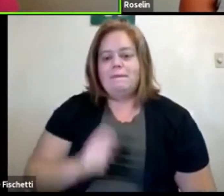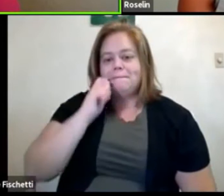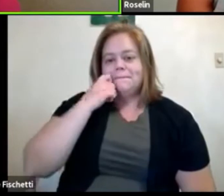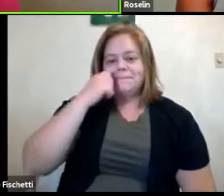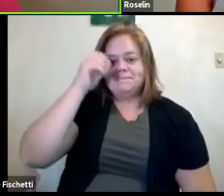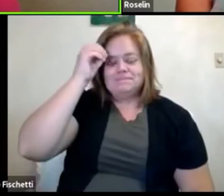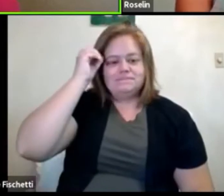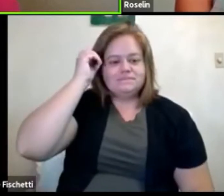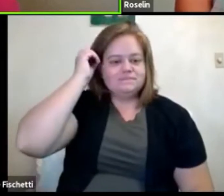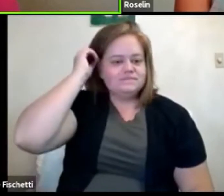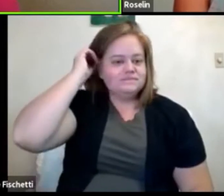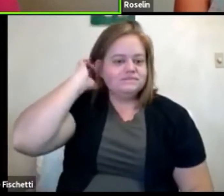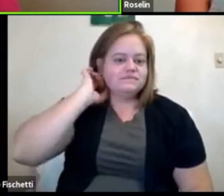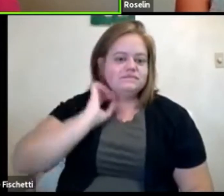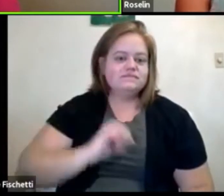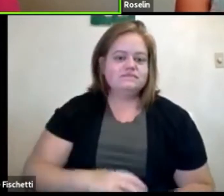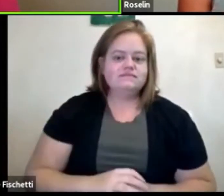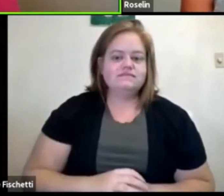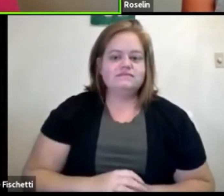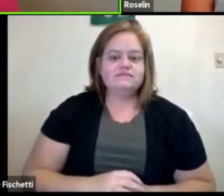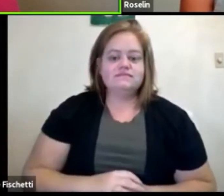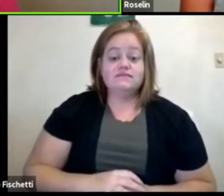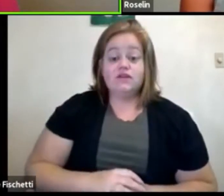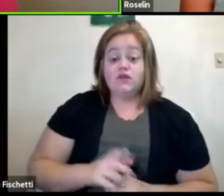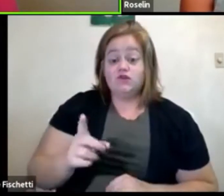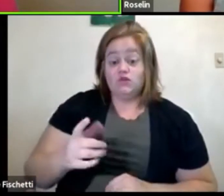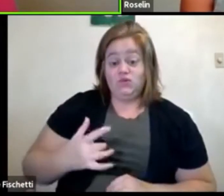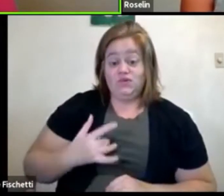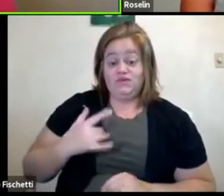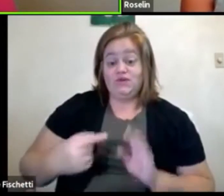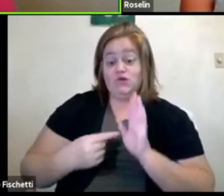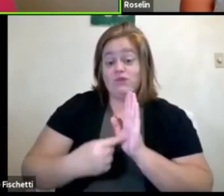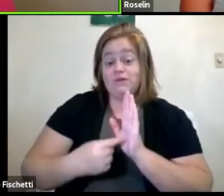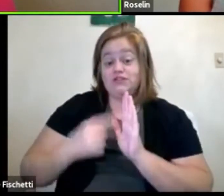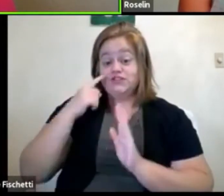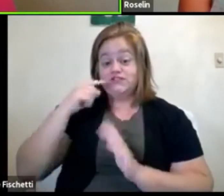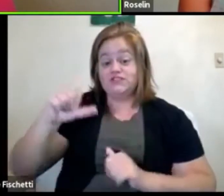How important is representation to you in science?